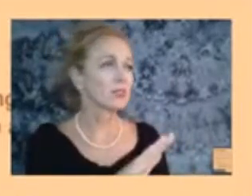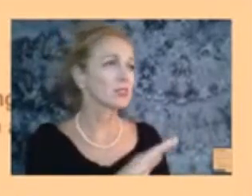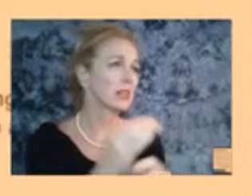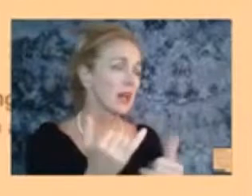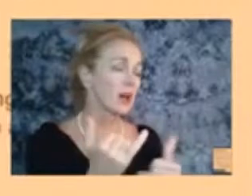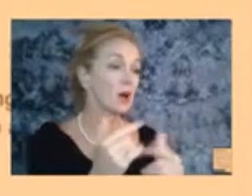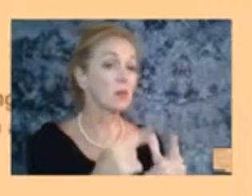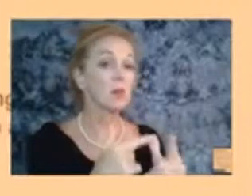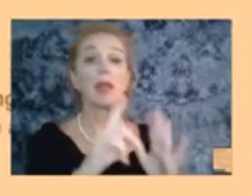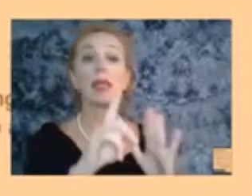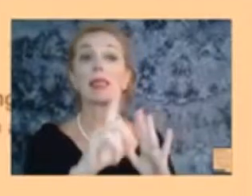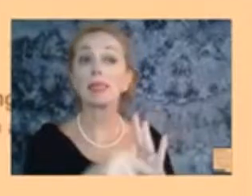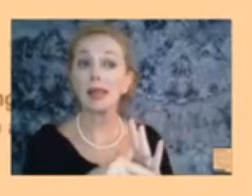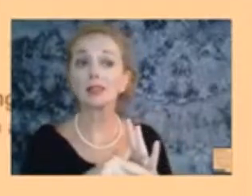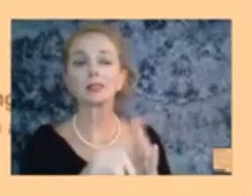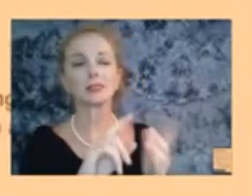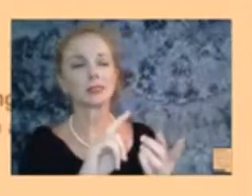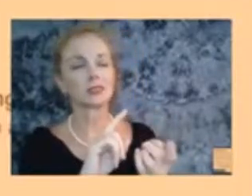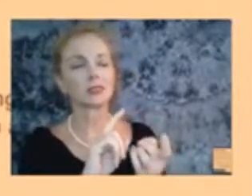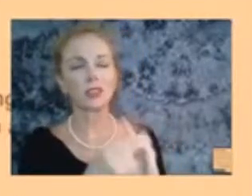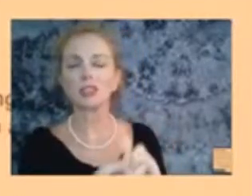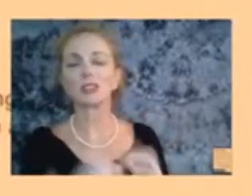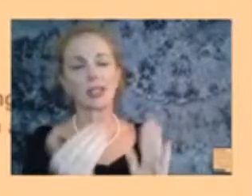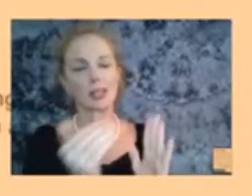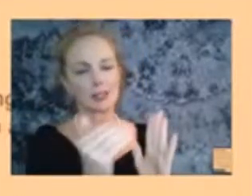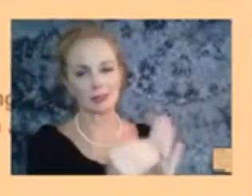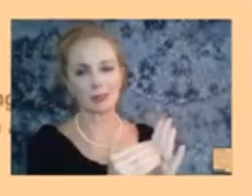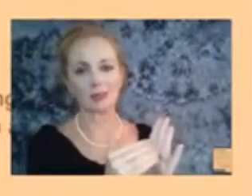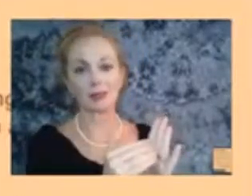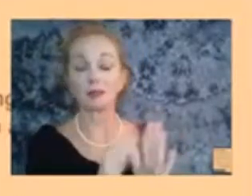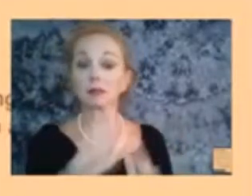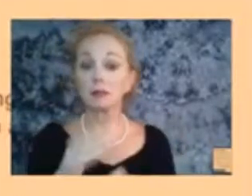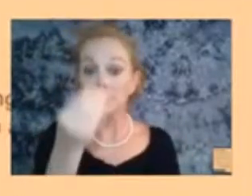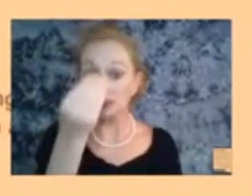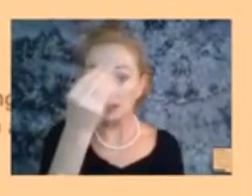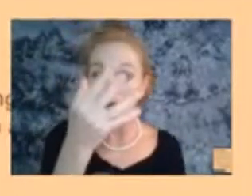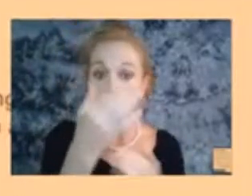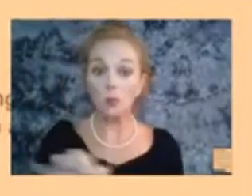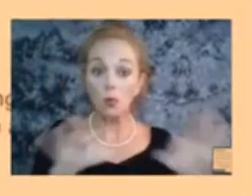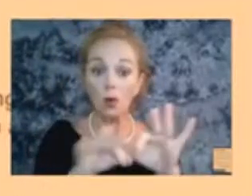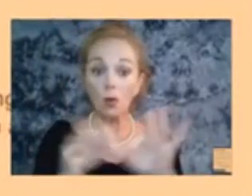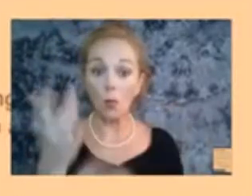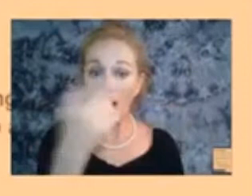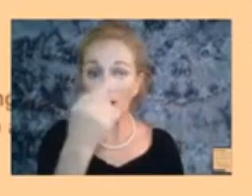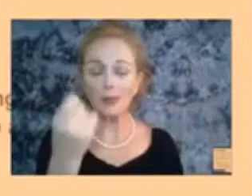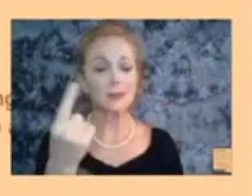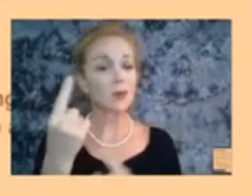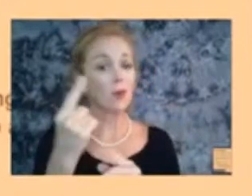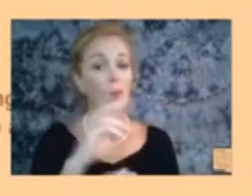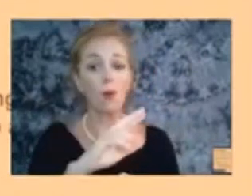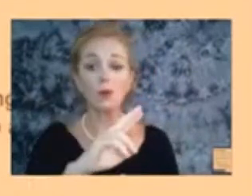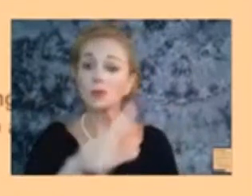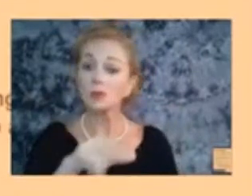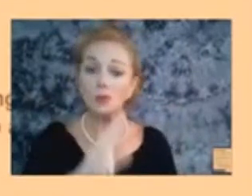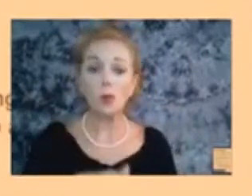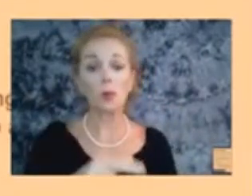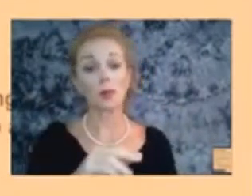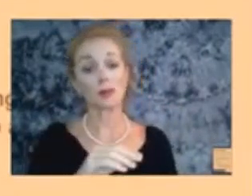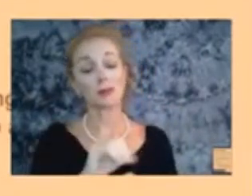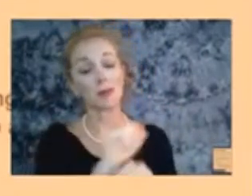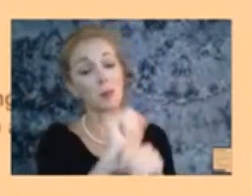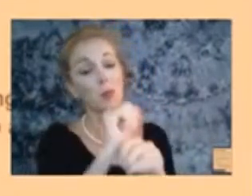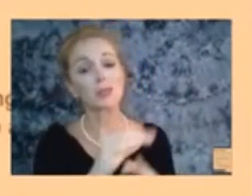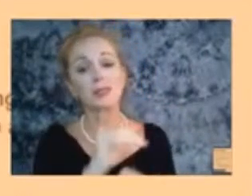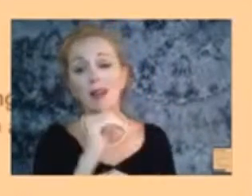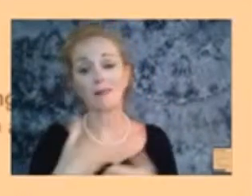go back and make those changes again. This is critically important because ordinarily employees do not have the opportunity to make changes to their